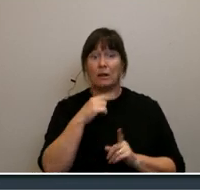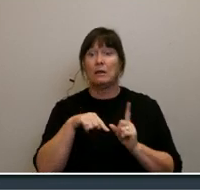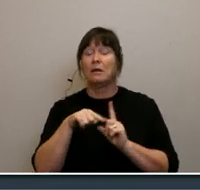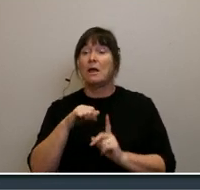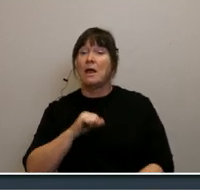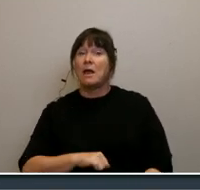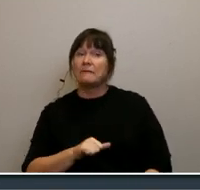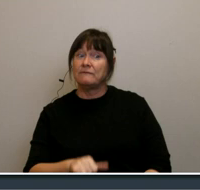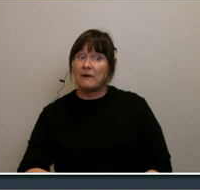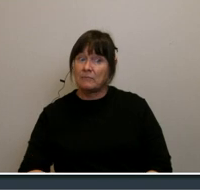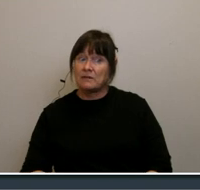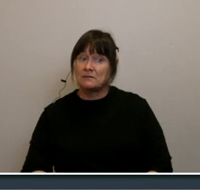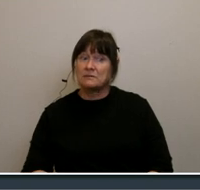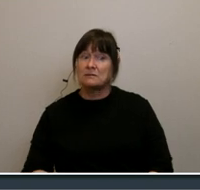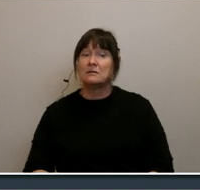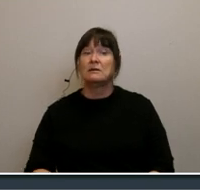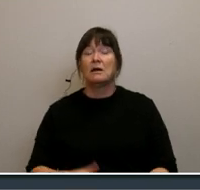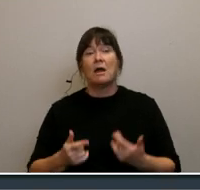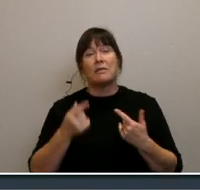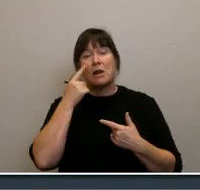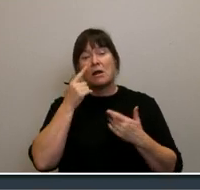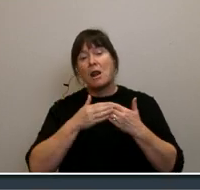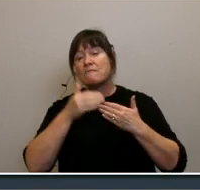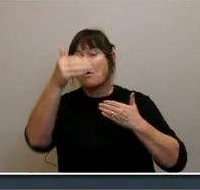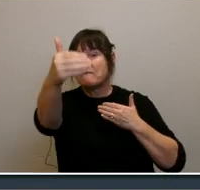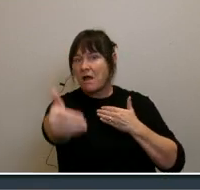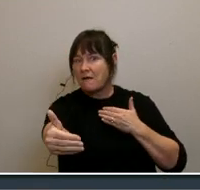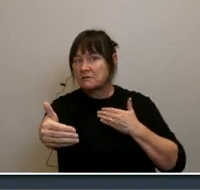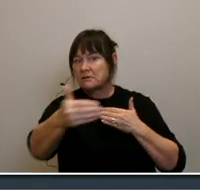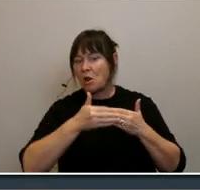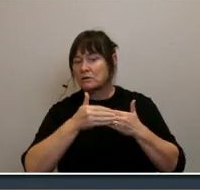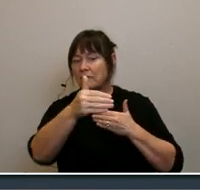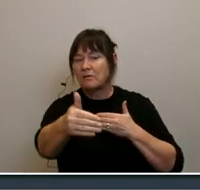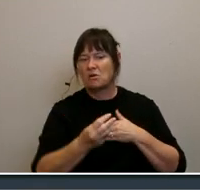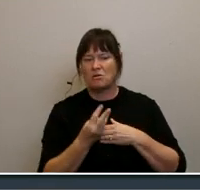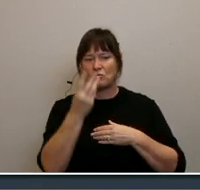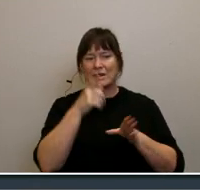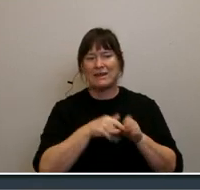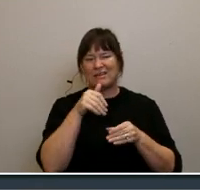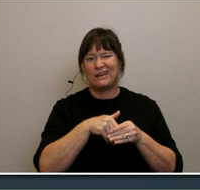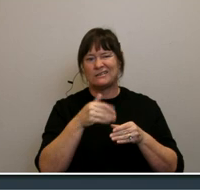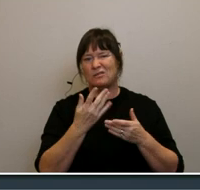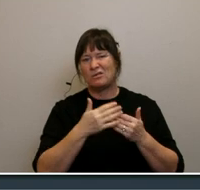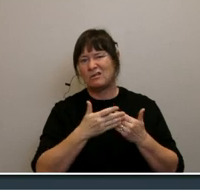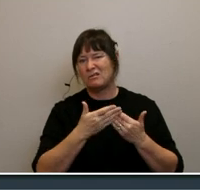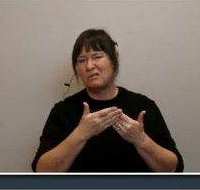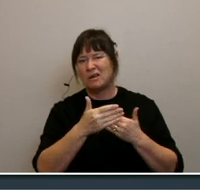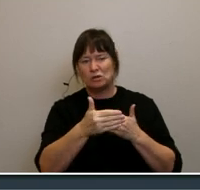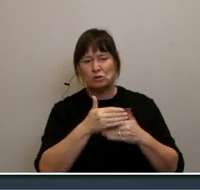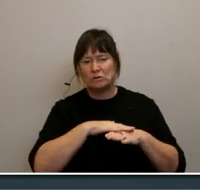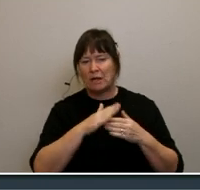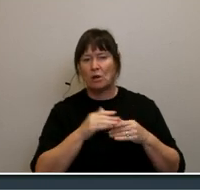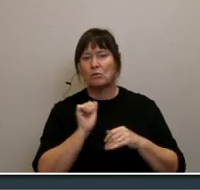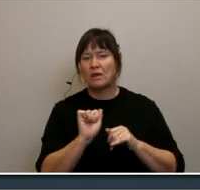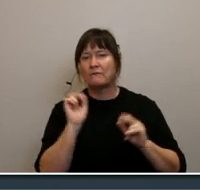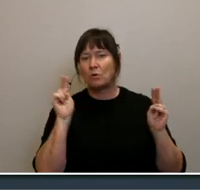farmers is they operate over long time frames. They don't operate on the scale of a three-year election or anything like that. Their